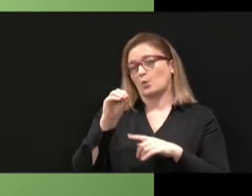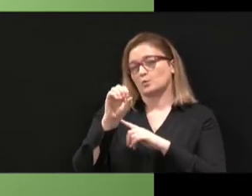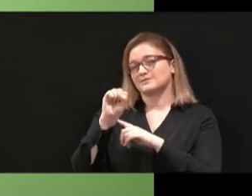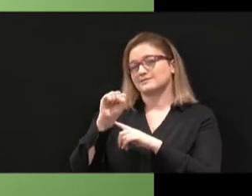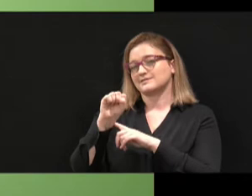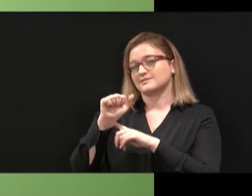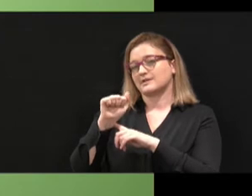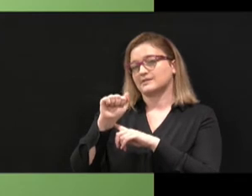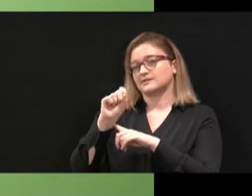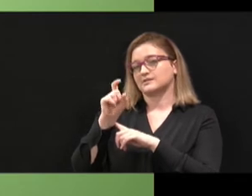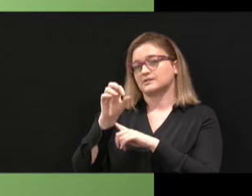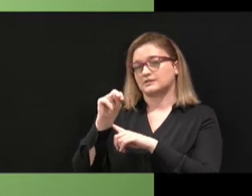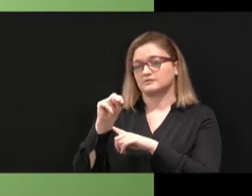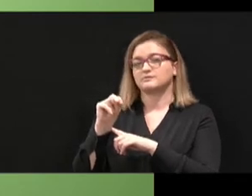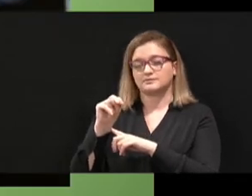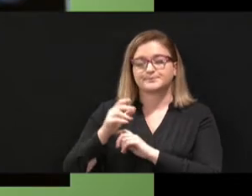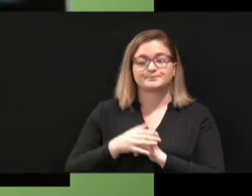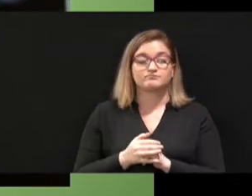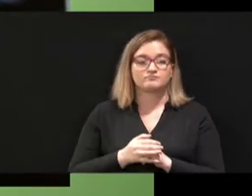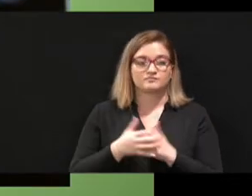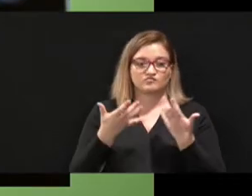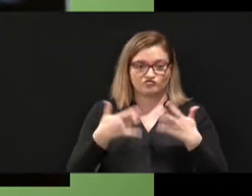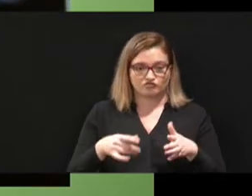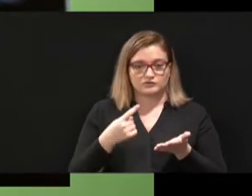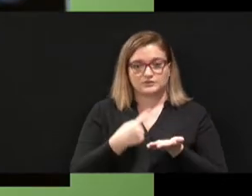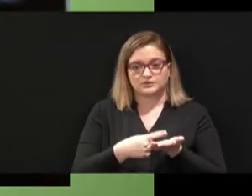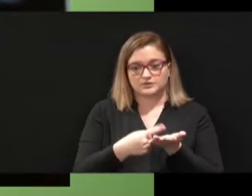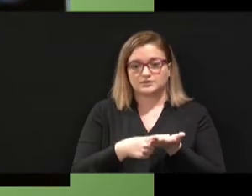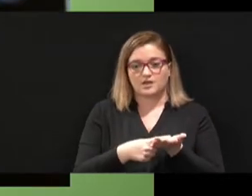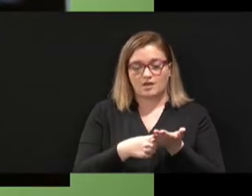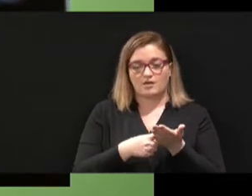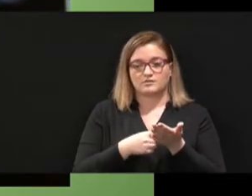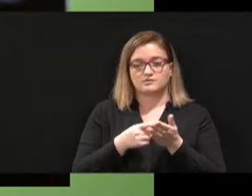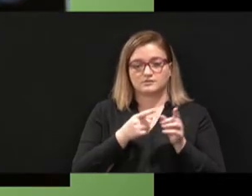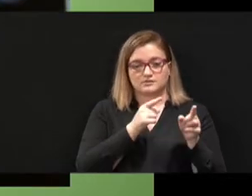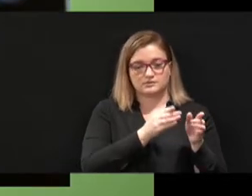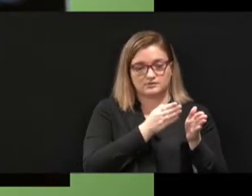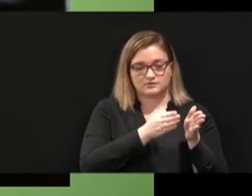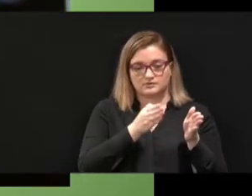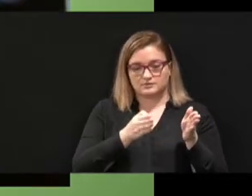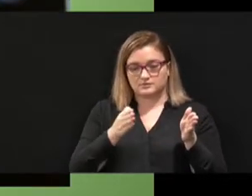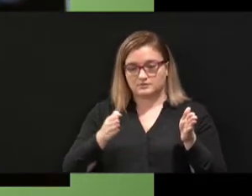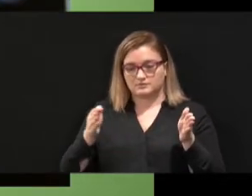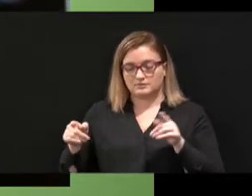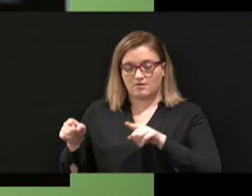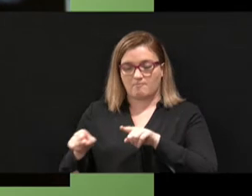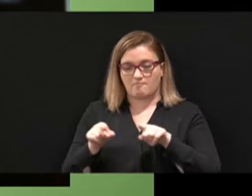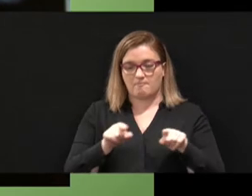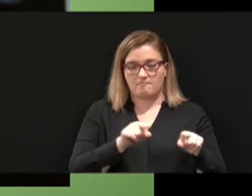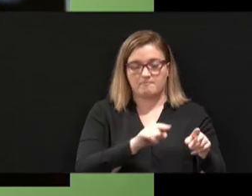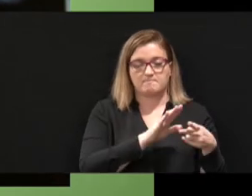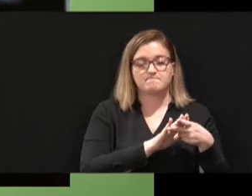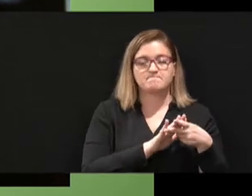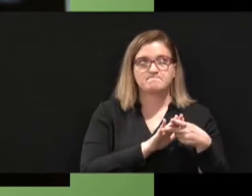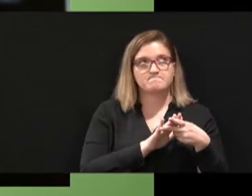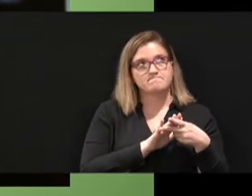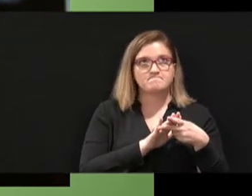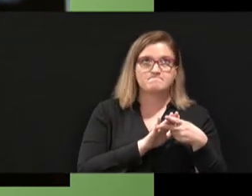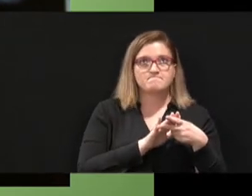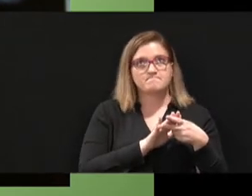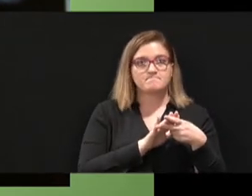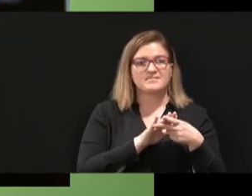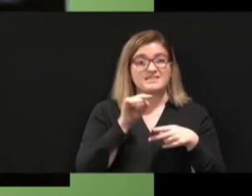We talked about how it's sequential. Okay, this is an important piece of the